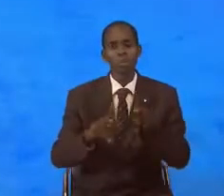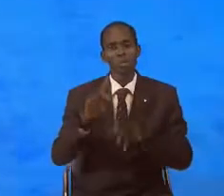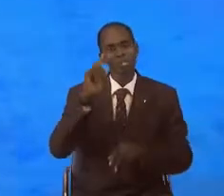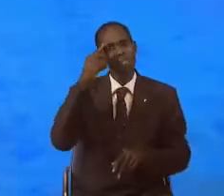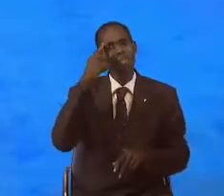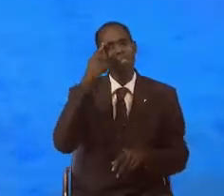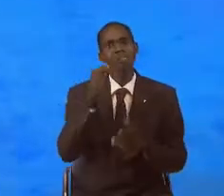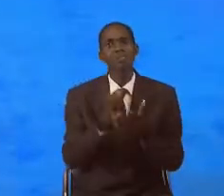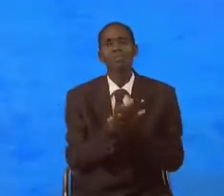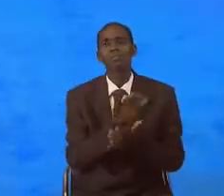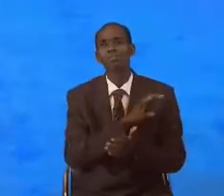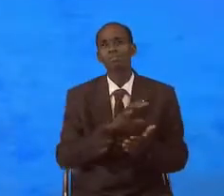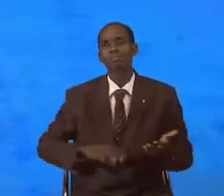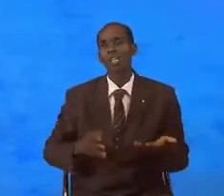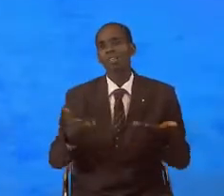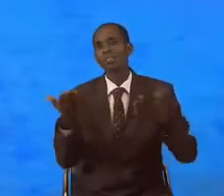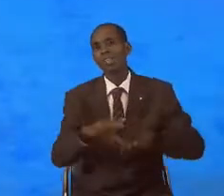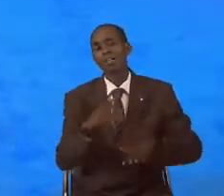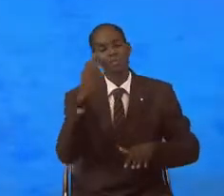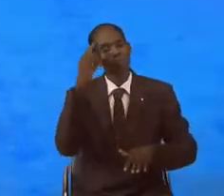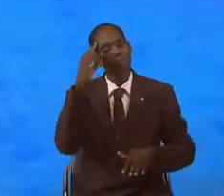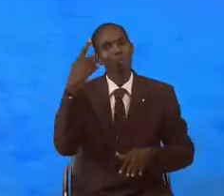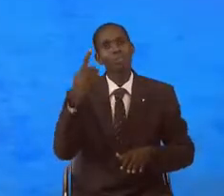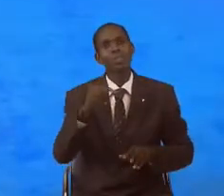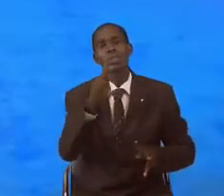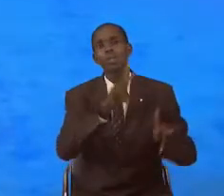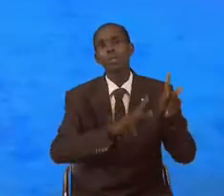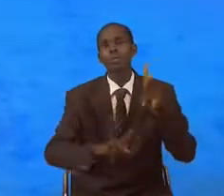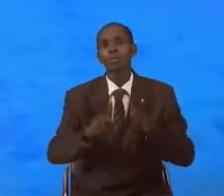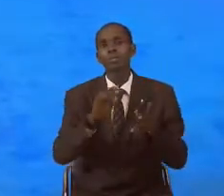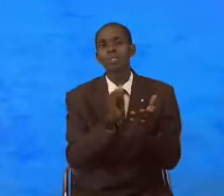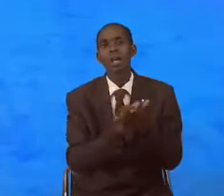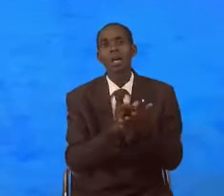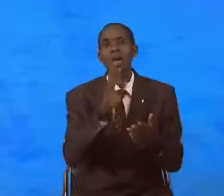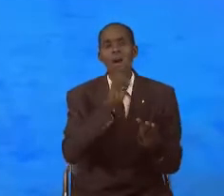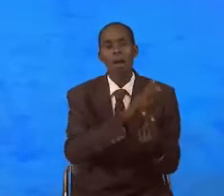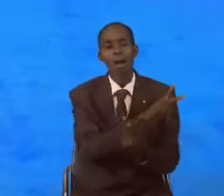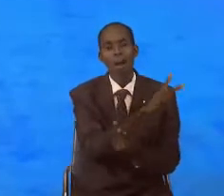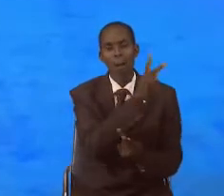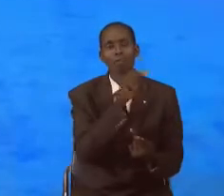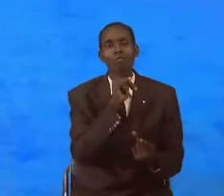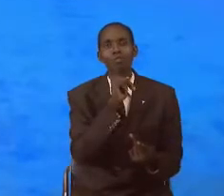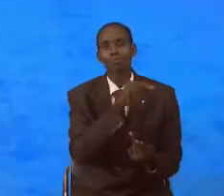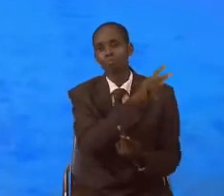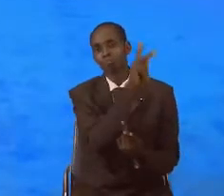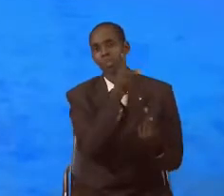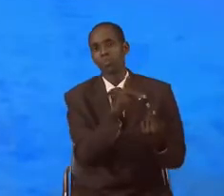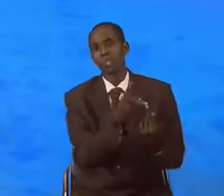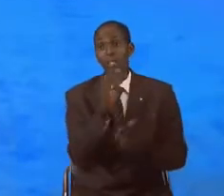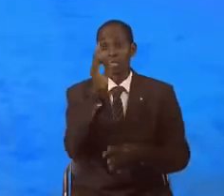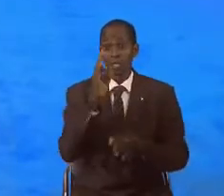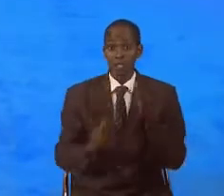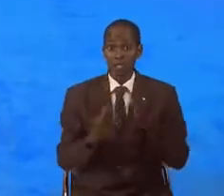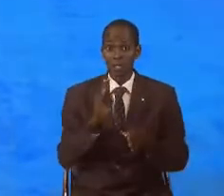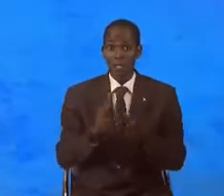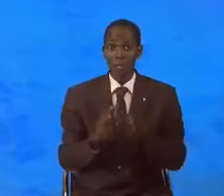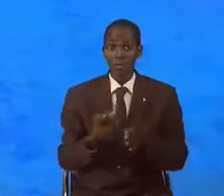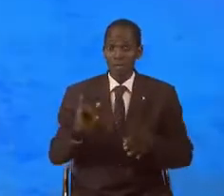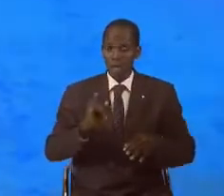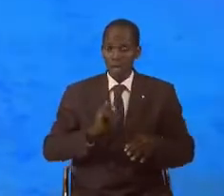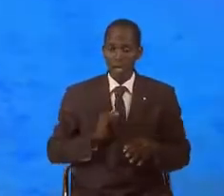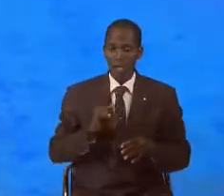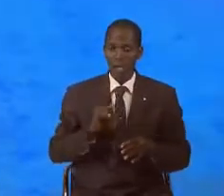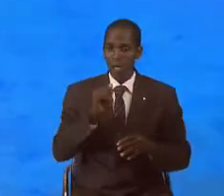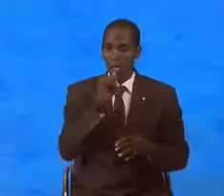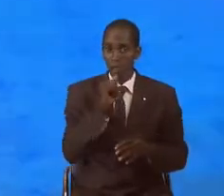ungodly. Some people think that he died for those who are perfect, and when I'm perfect, I